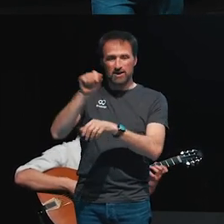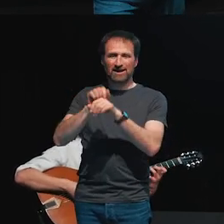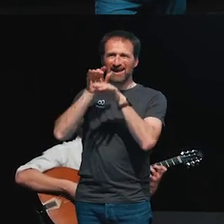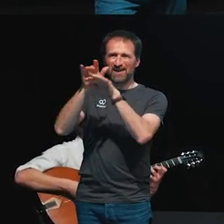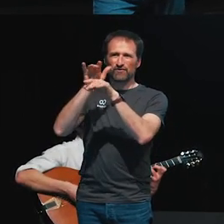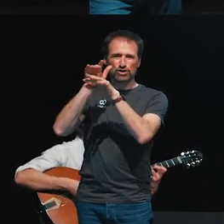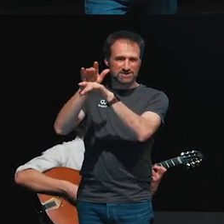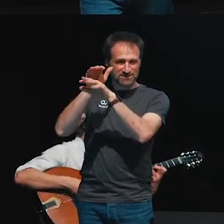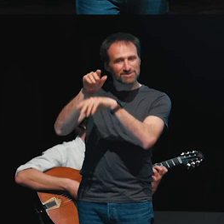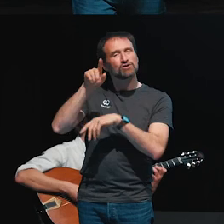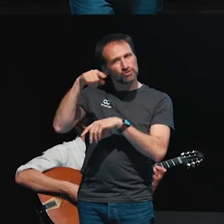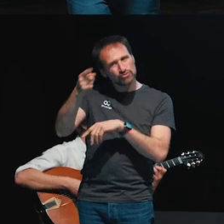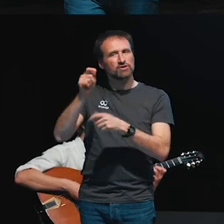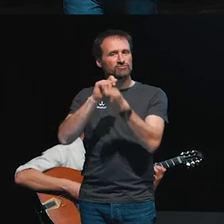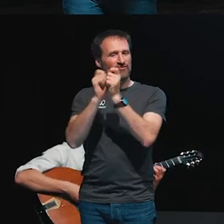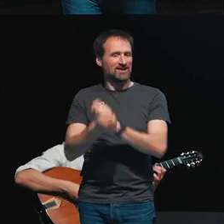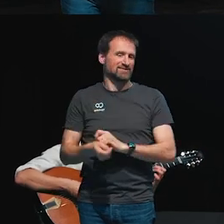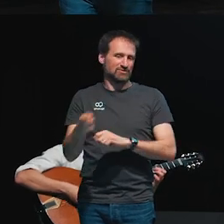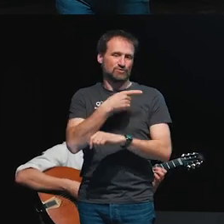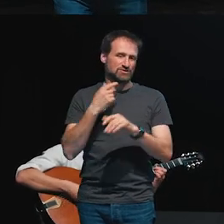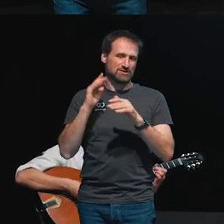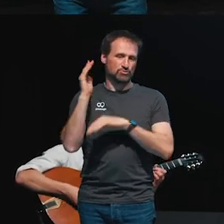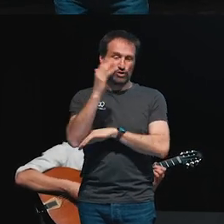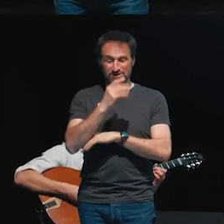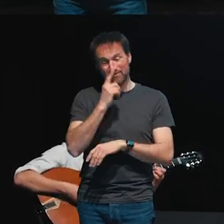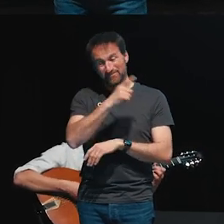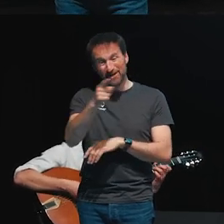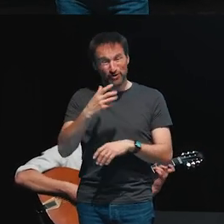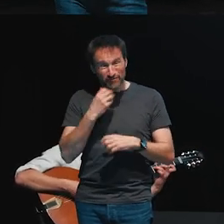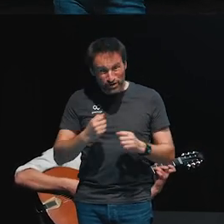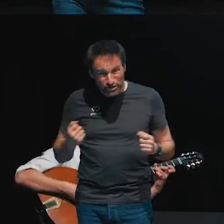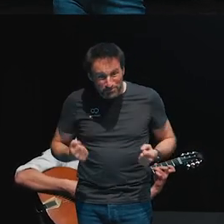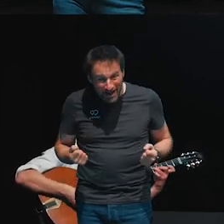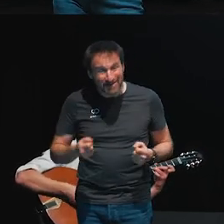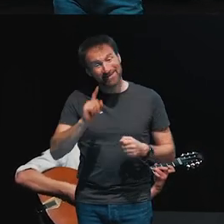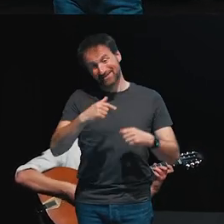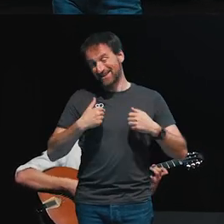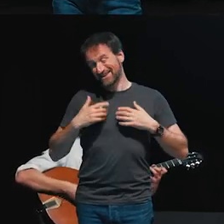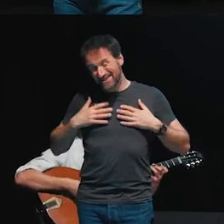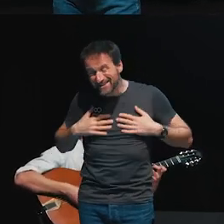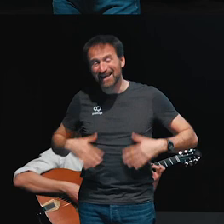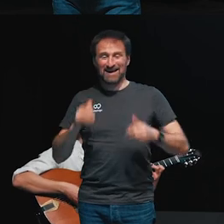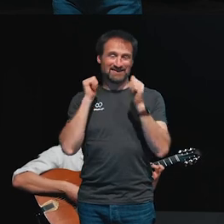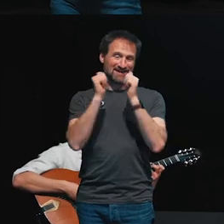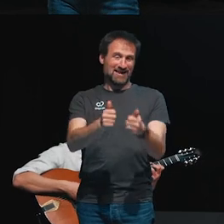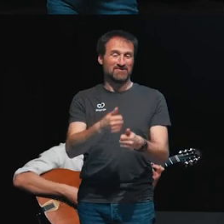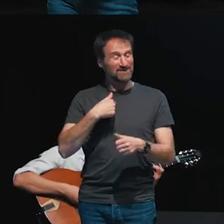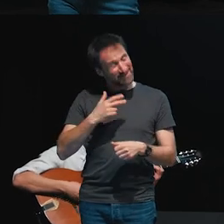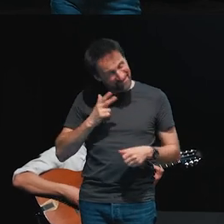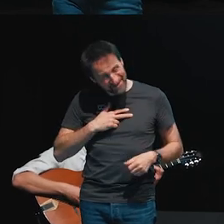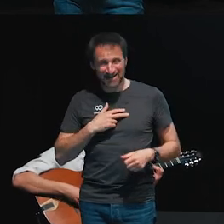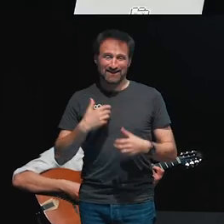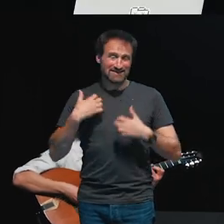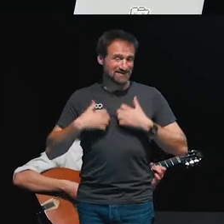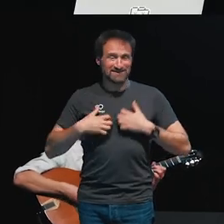specifications. So if you all want to do this, I'm so here to help you. I'm really excited. I'm really interested in